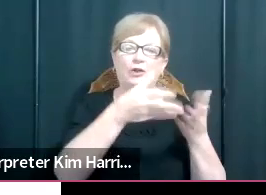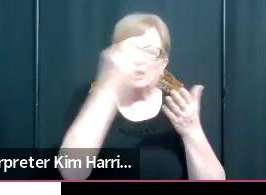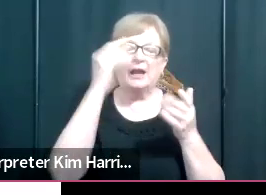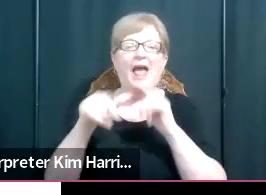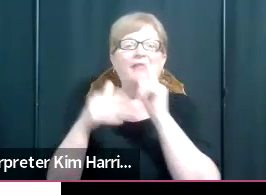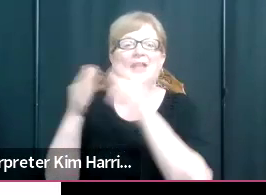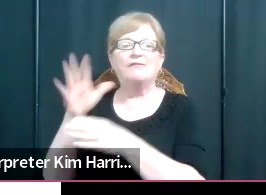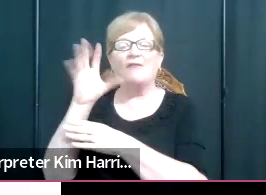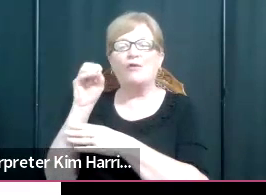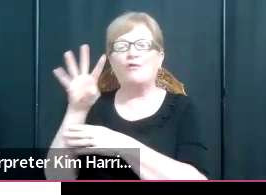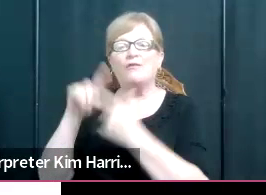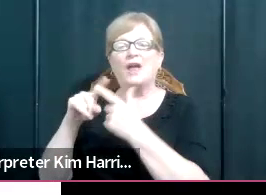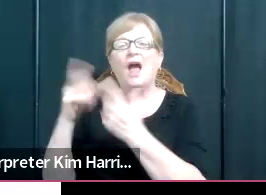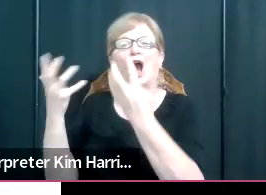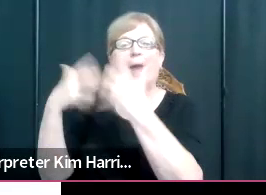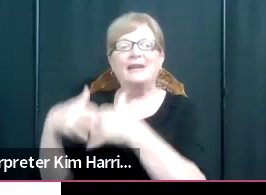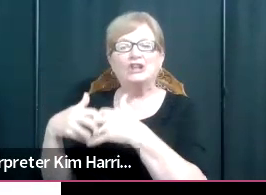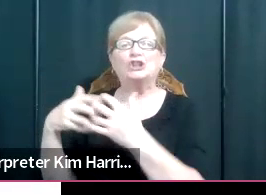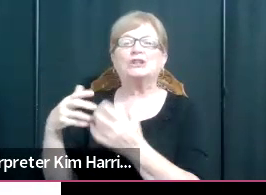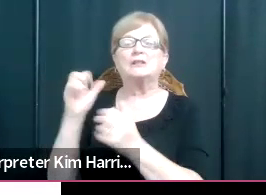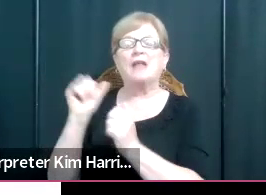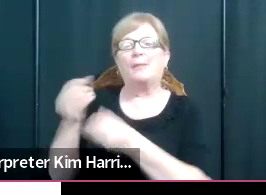that will be provided.